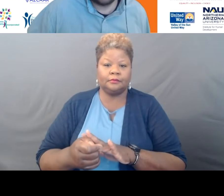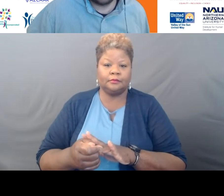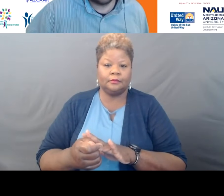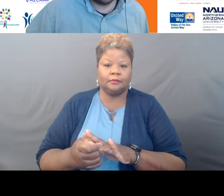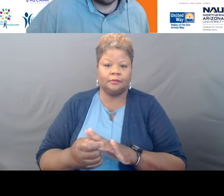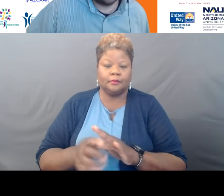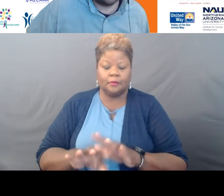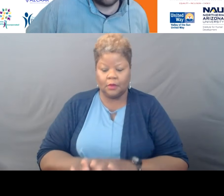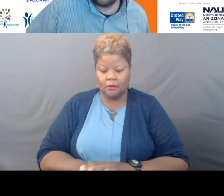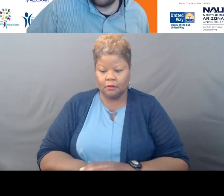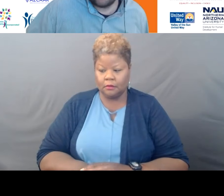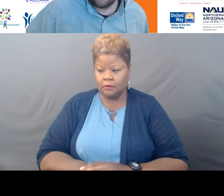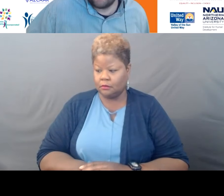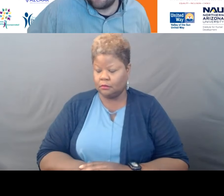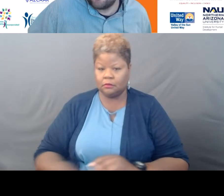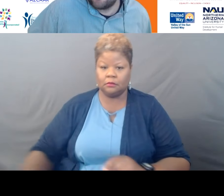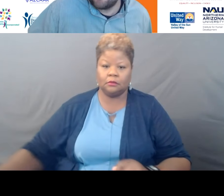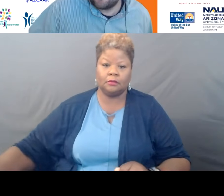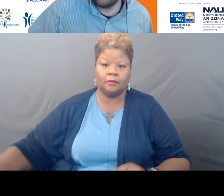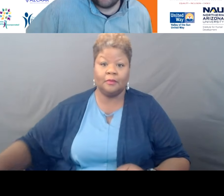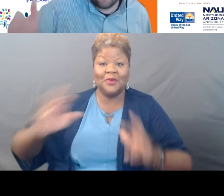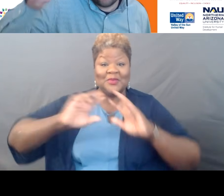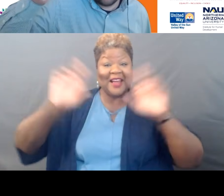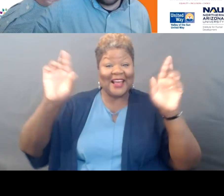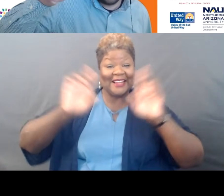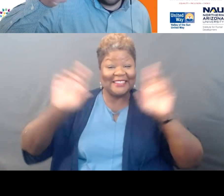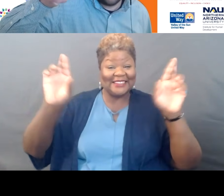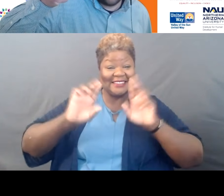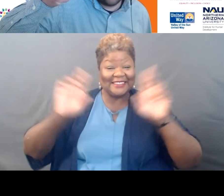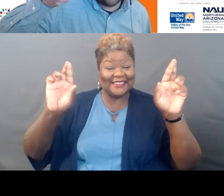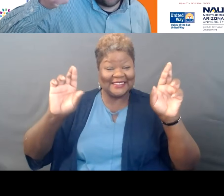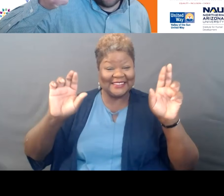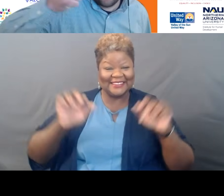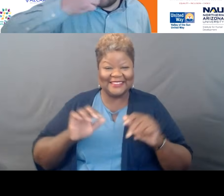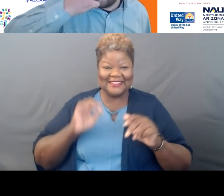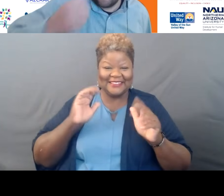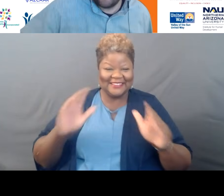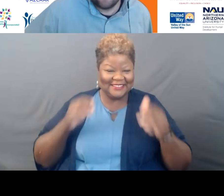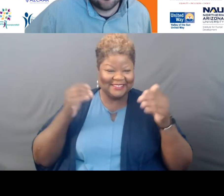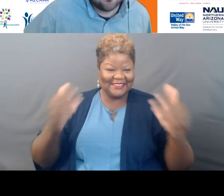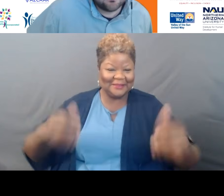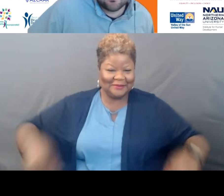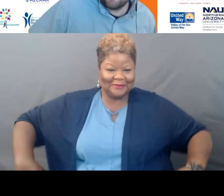and press admit all. Everyone ready? Here we go.